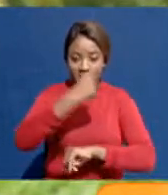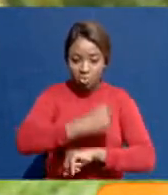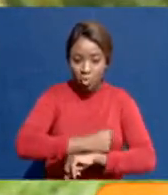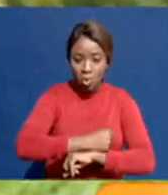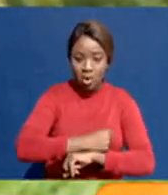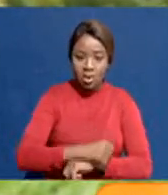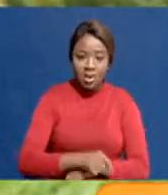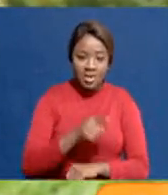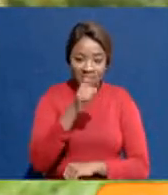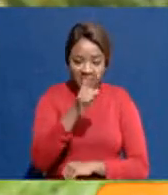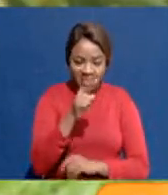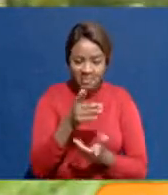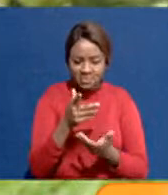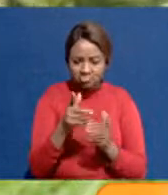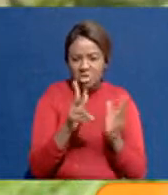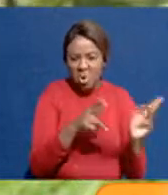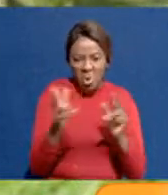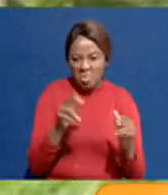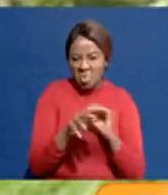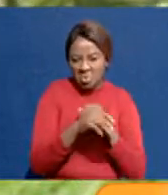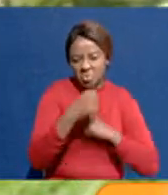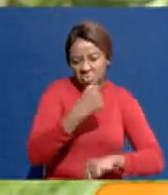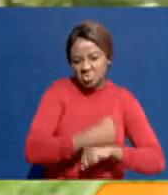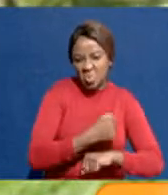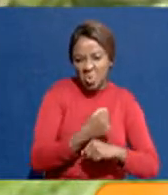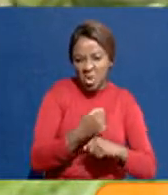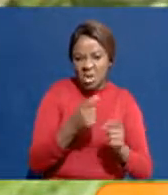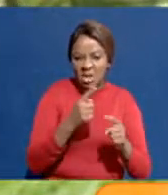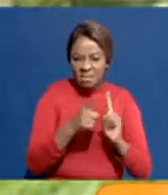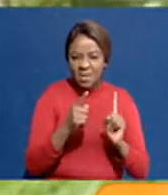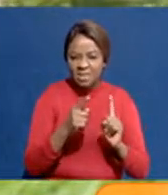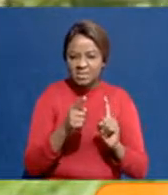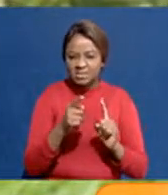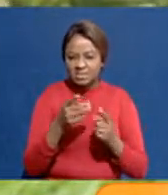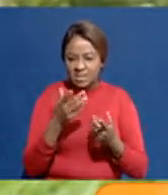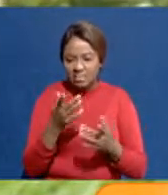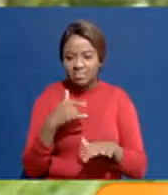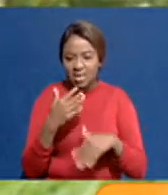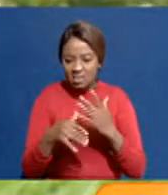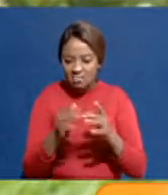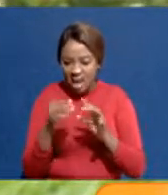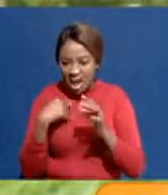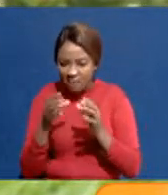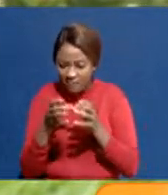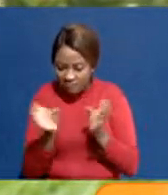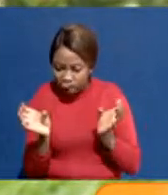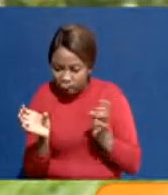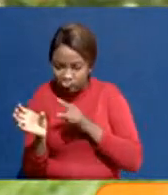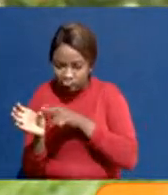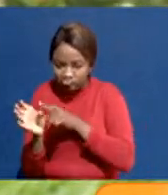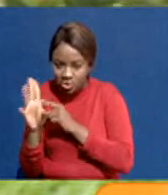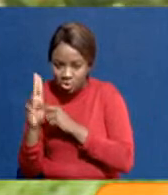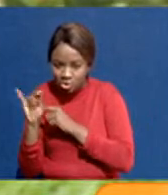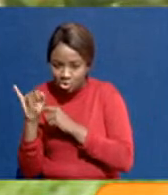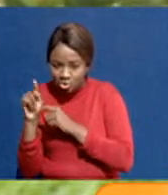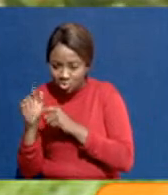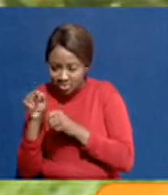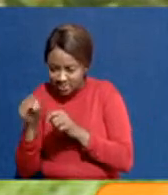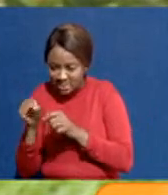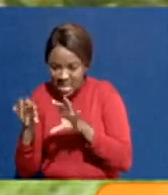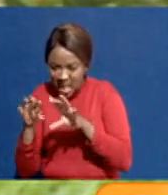a unit. That time the unit was very vibrant. And so our journey